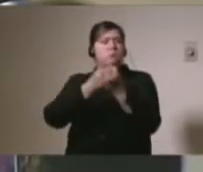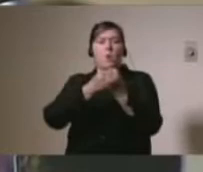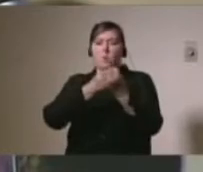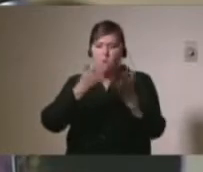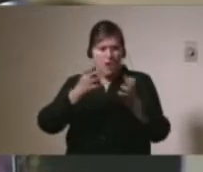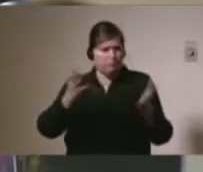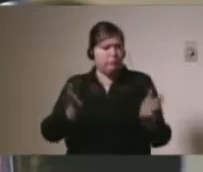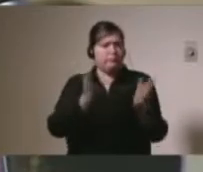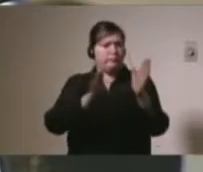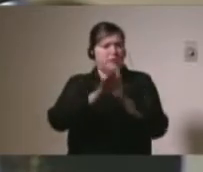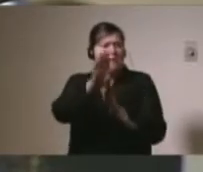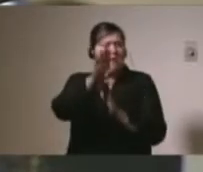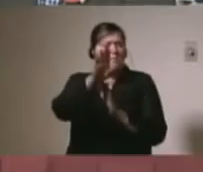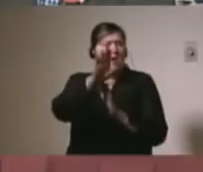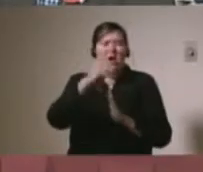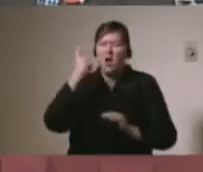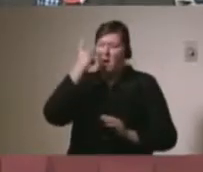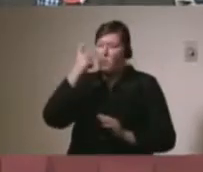into those other areas?